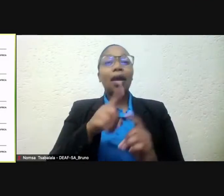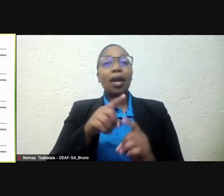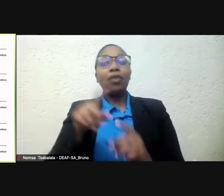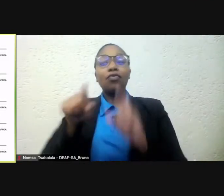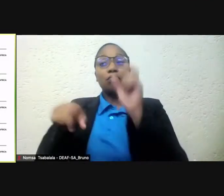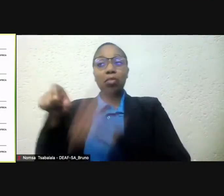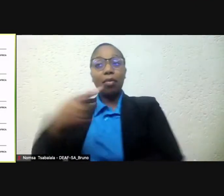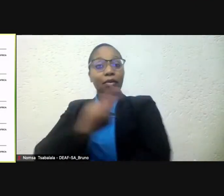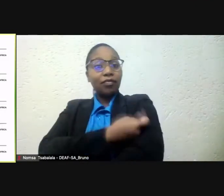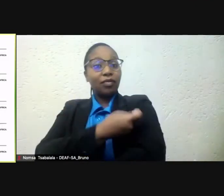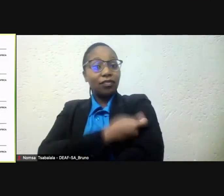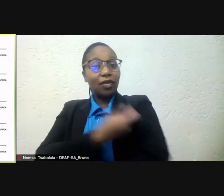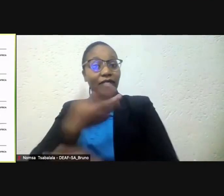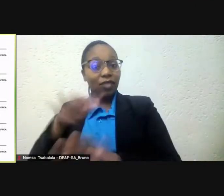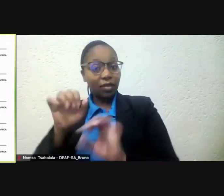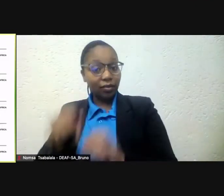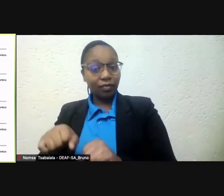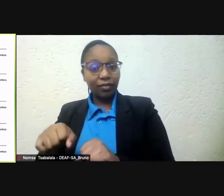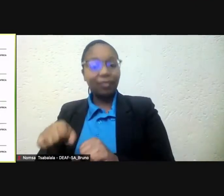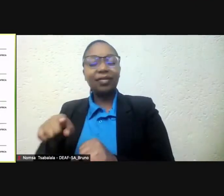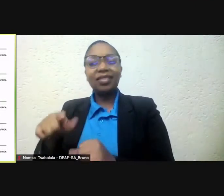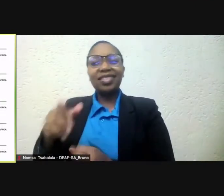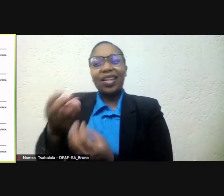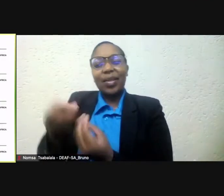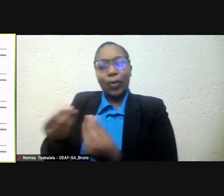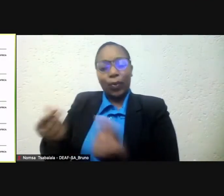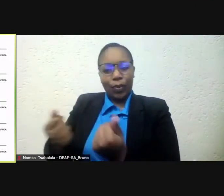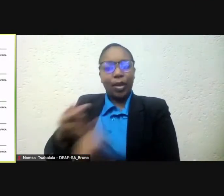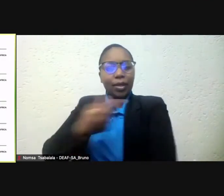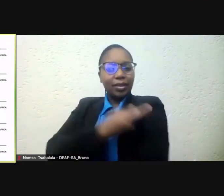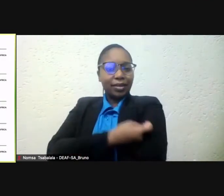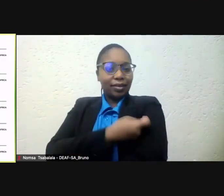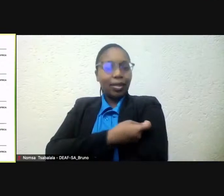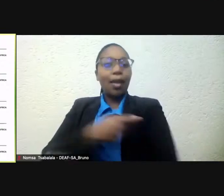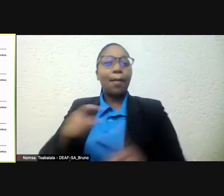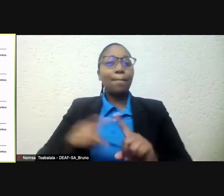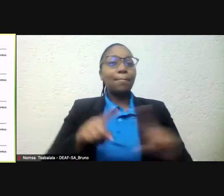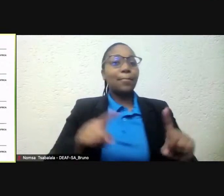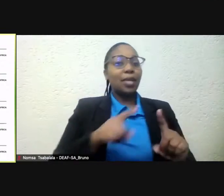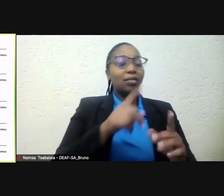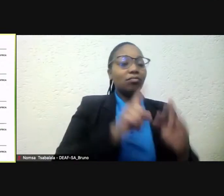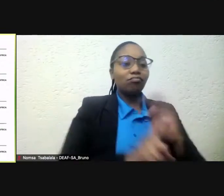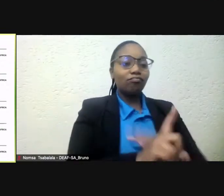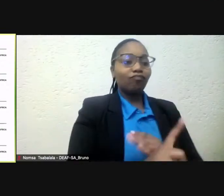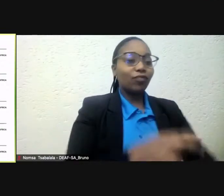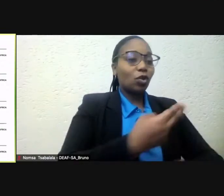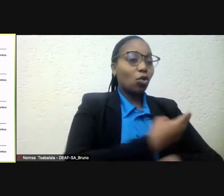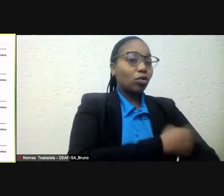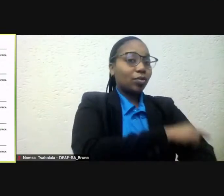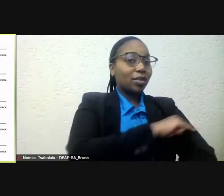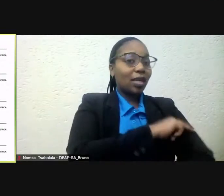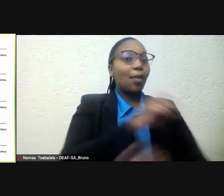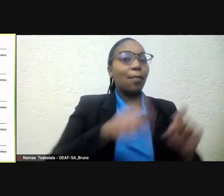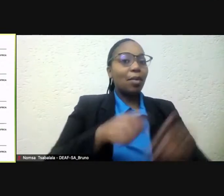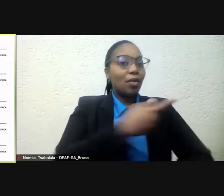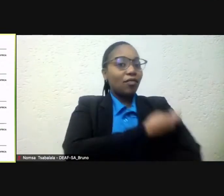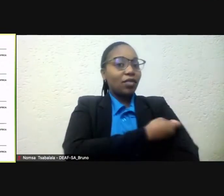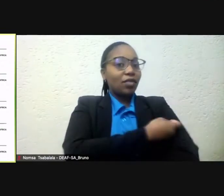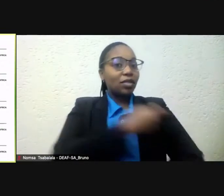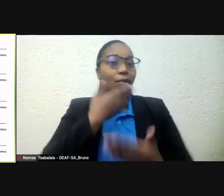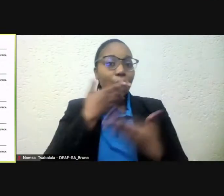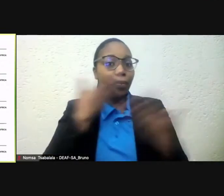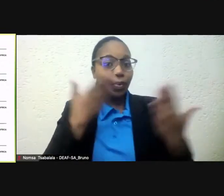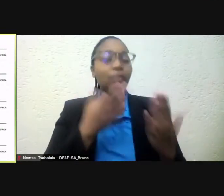hospital admissions mainly dominated by those who are not vaccinated and young people below the age of